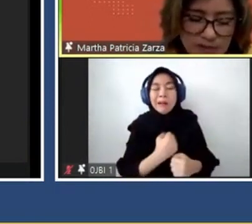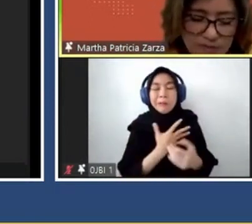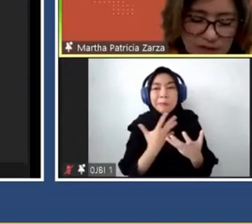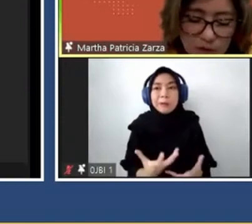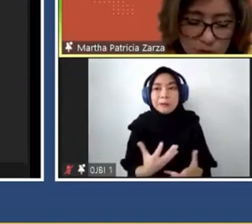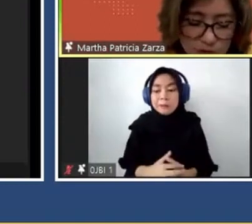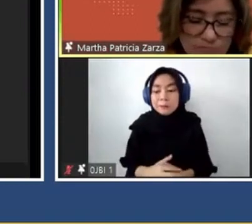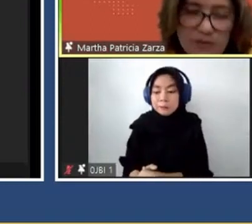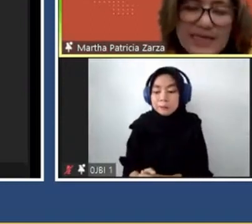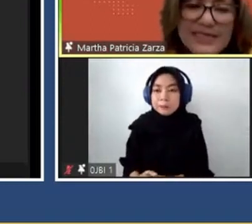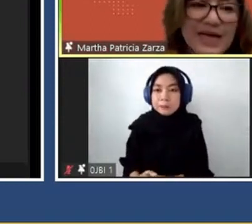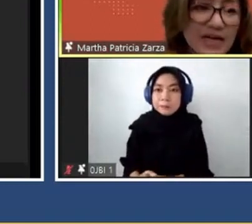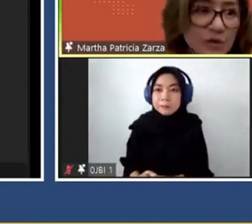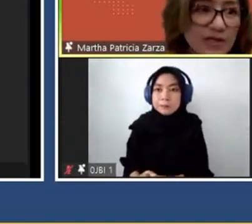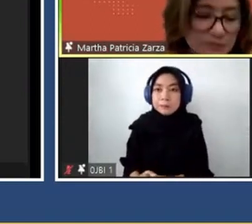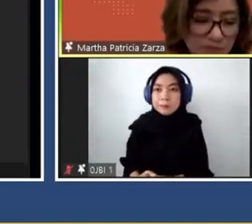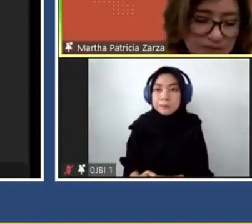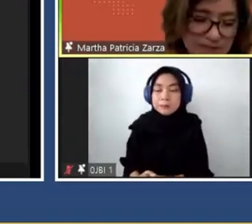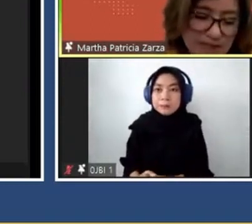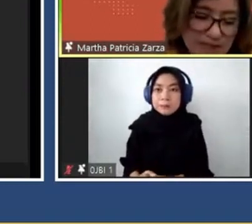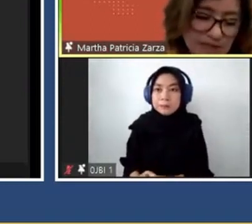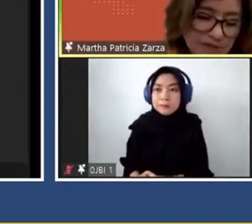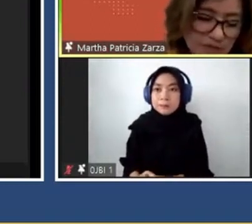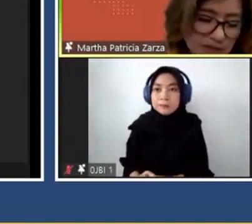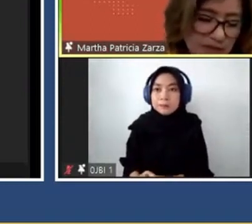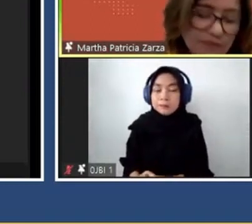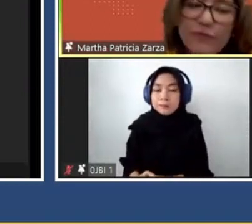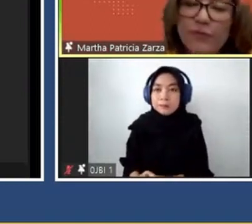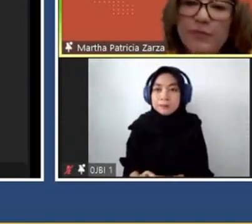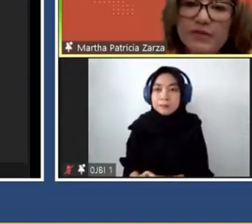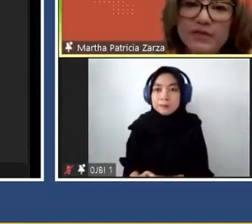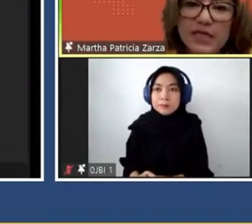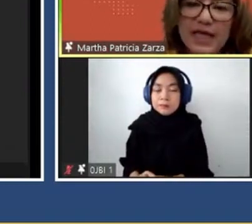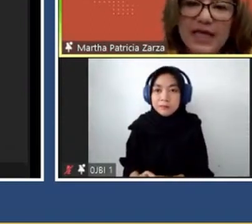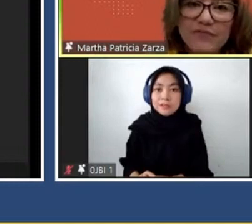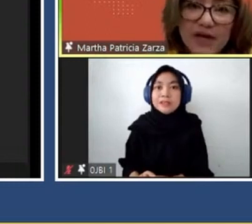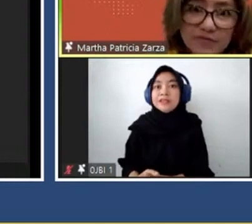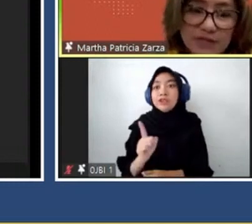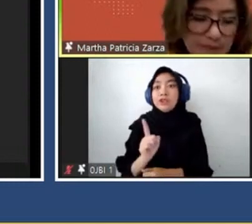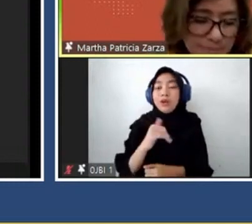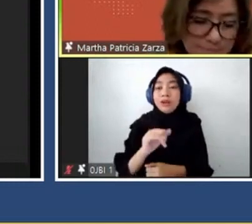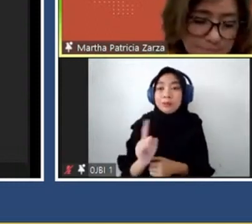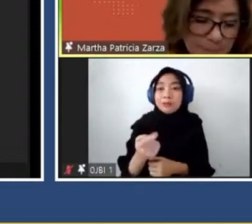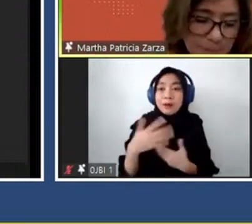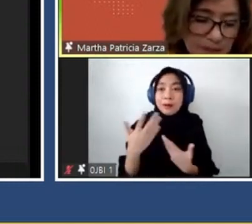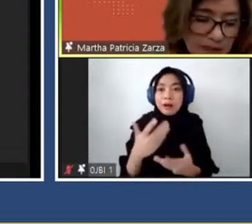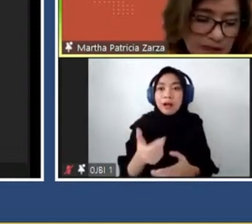Actually, putting the fire on is actually the first activity of the day for women. At 5